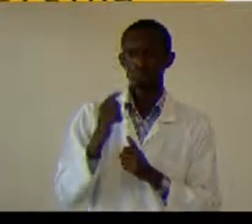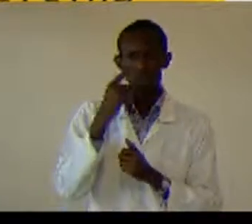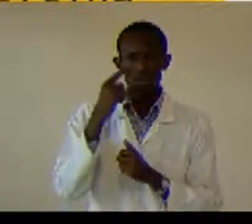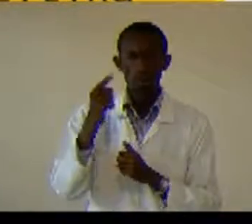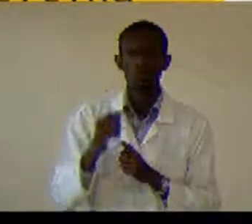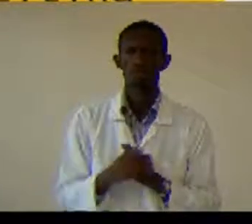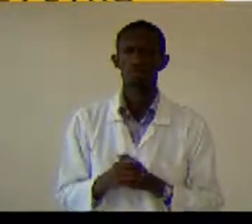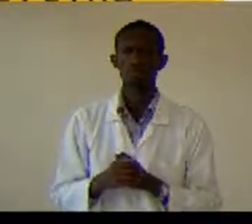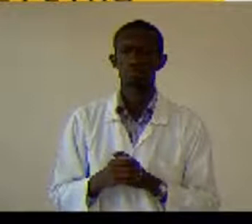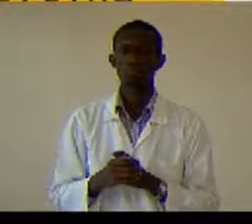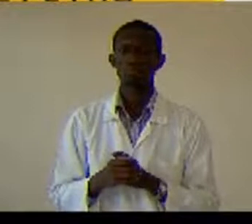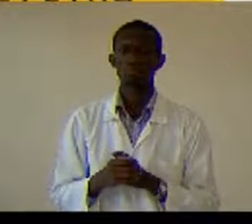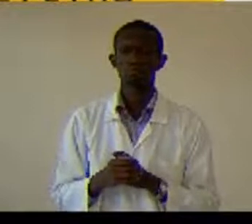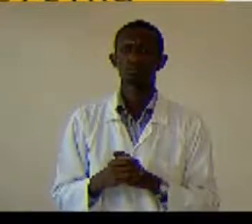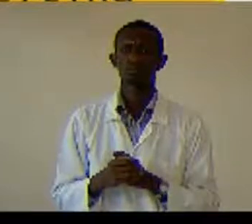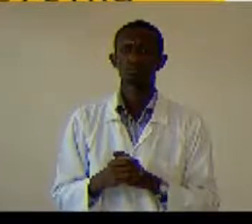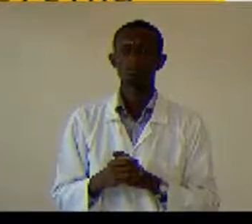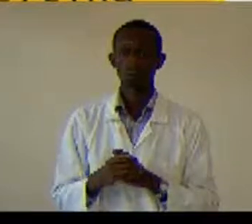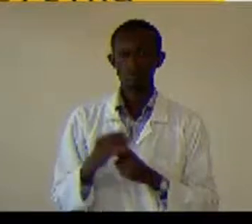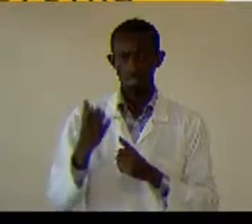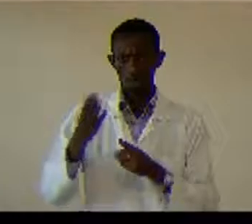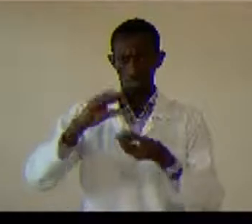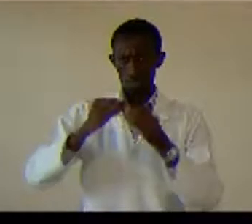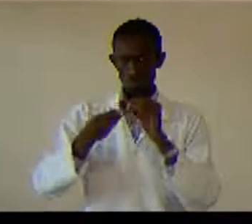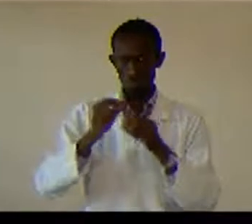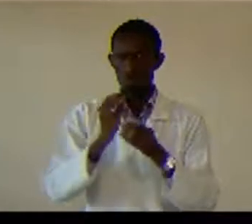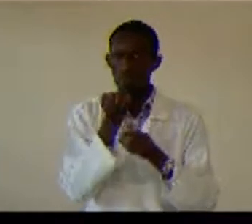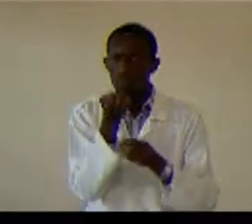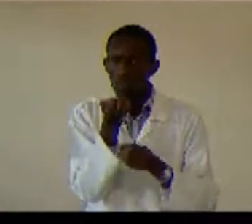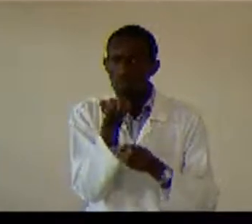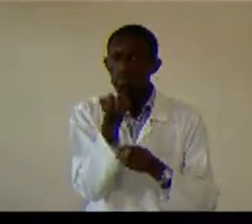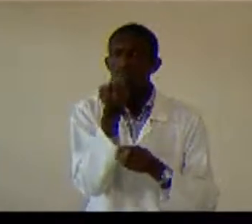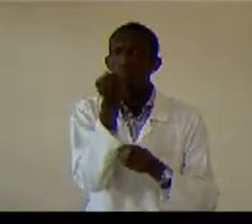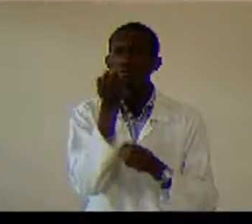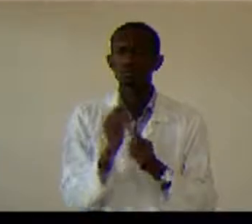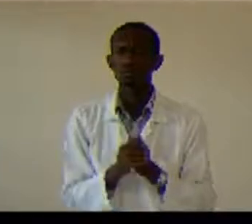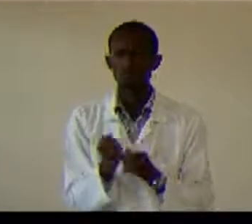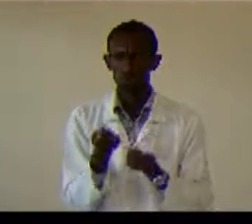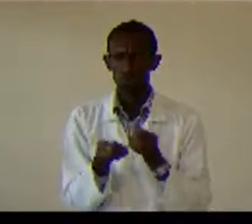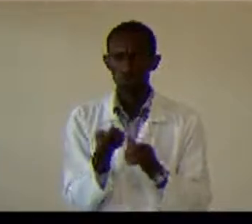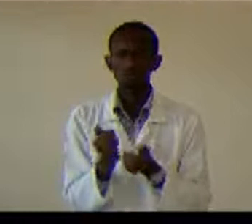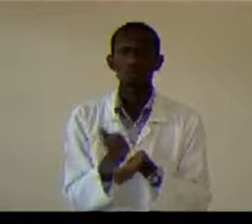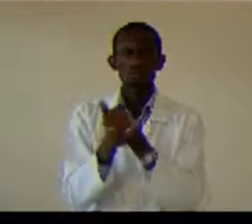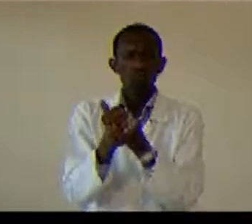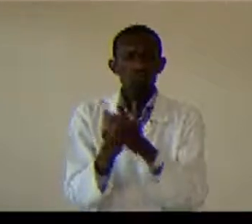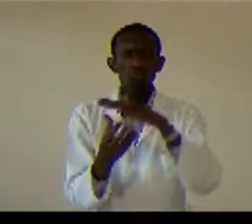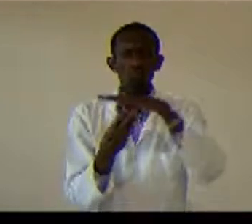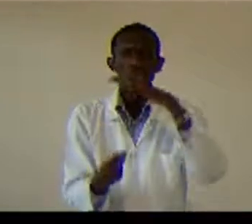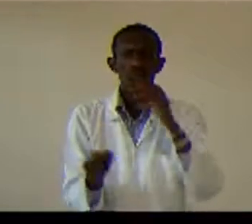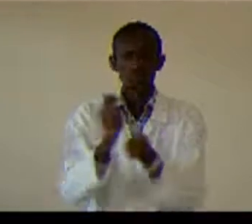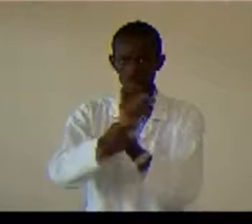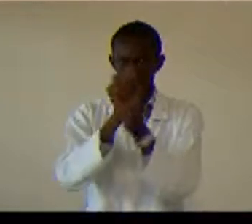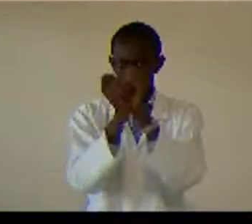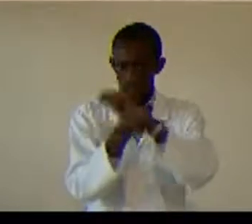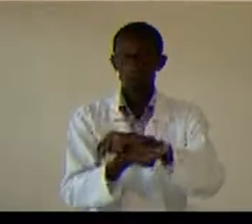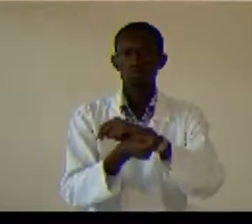see that the amount of heat absorbed by a substance that is changing its state is